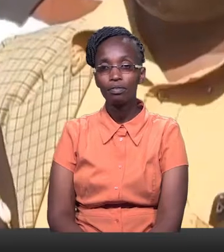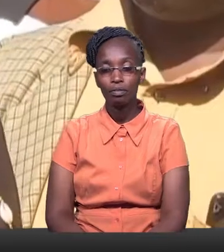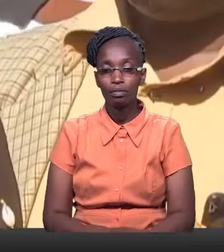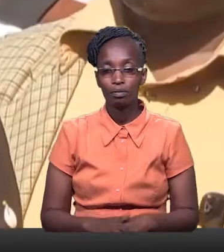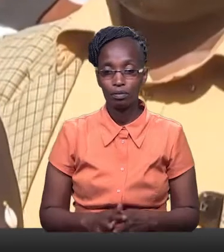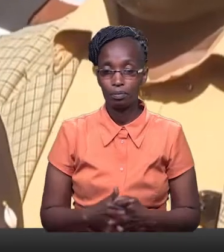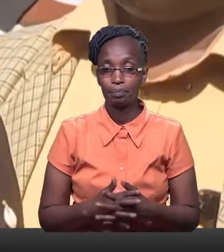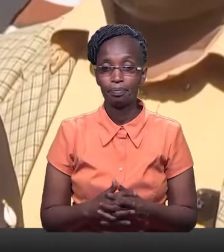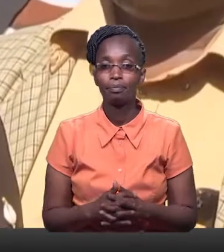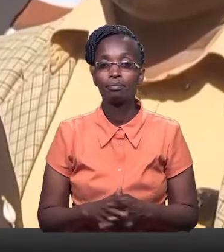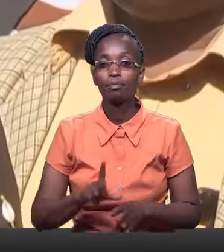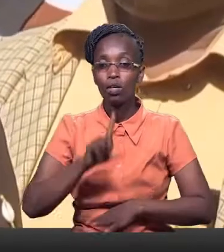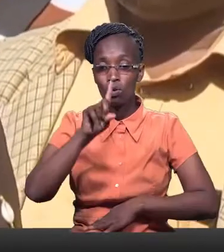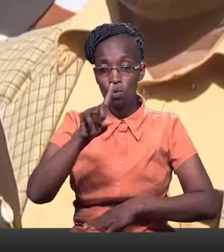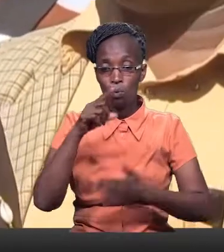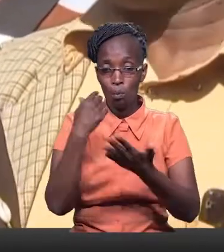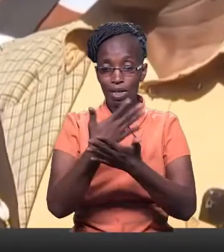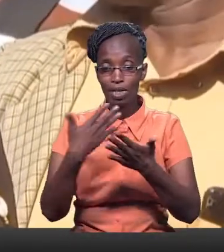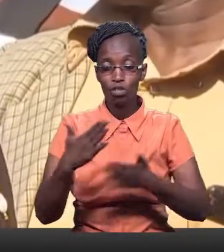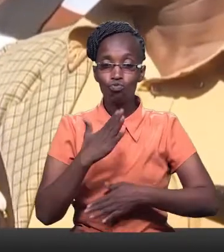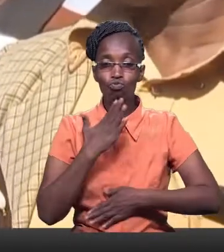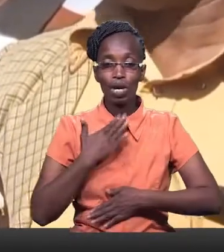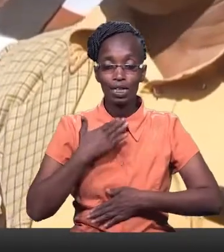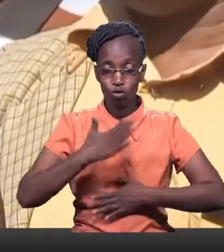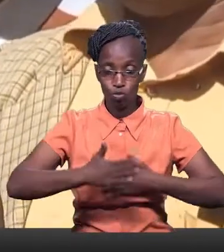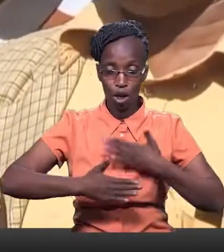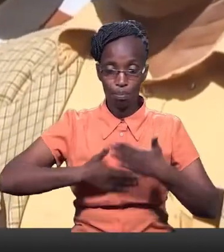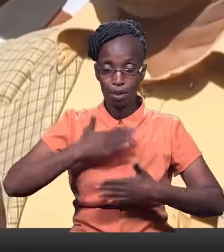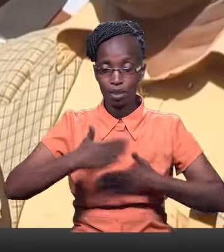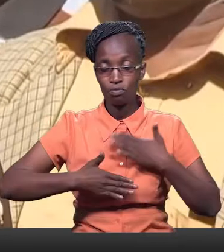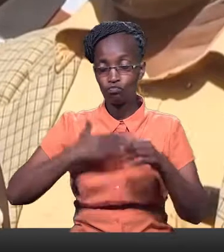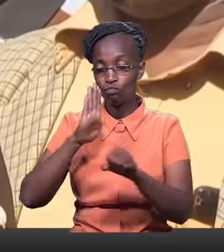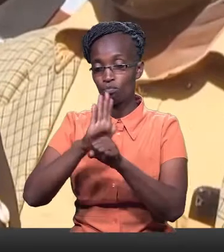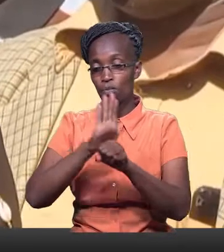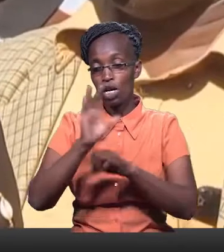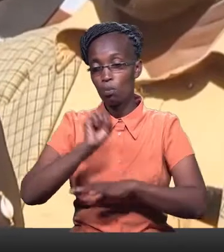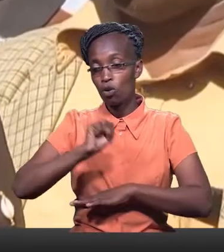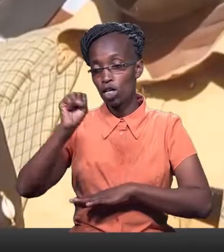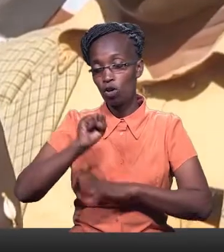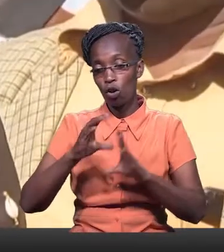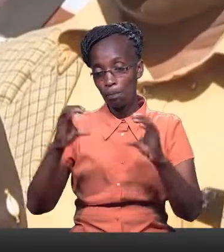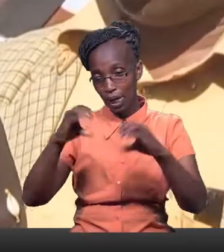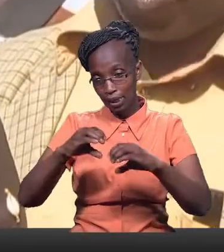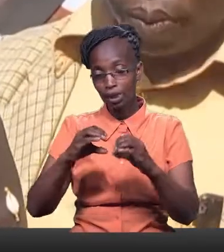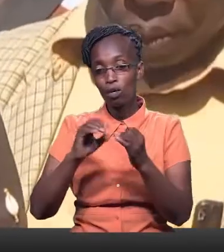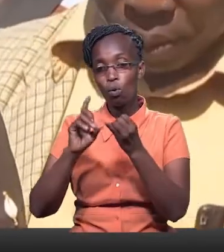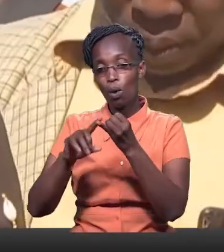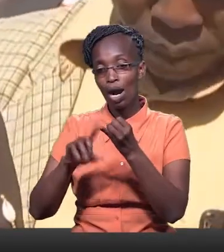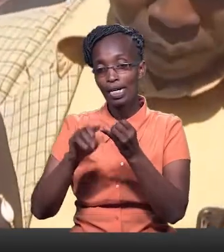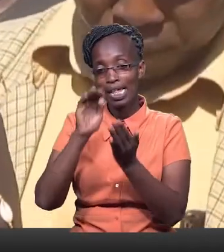And one thing I would like to appreciate from many political parties is that they have actually reduced the fees for women